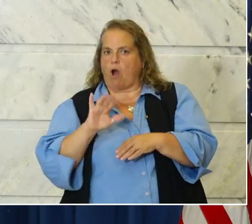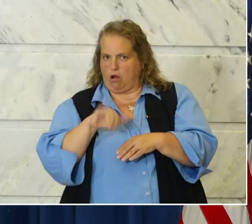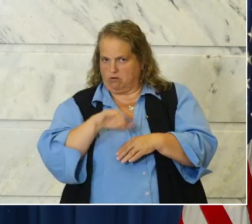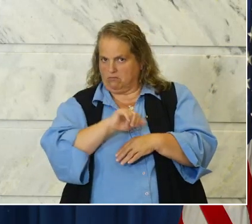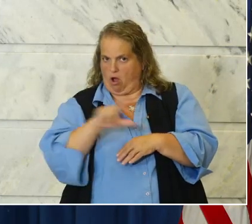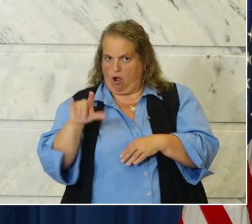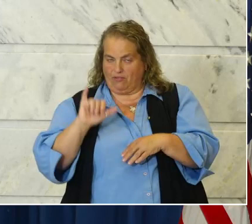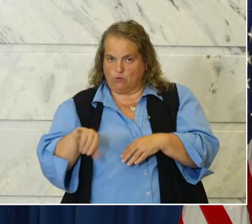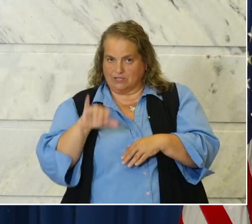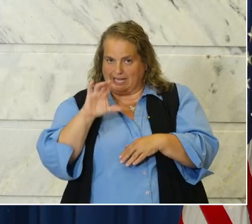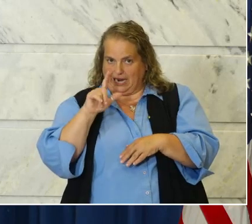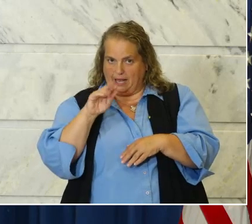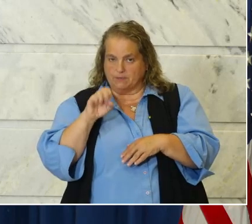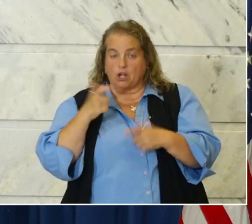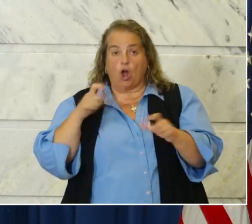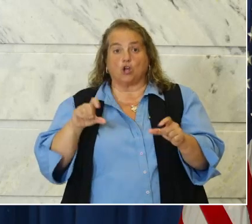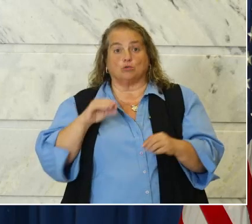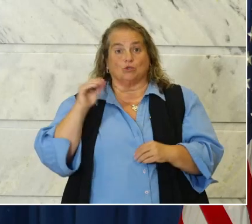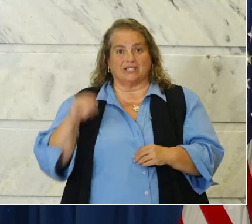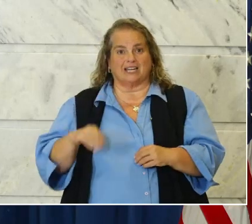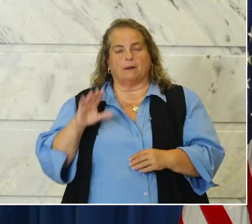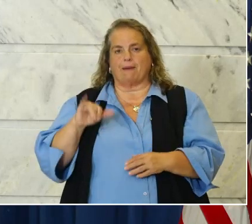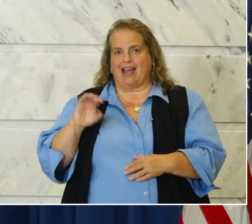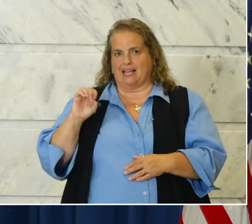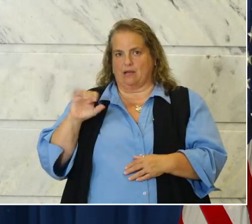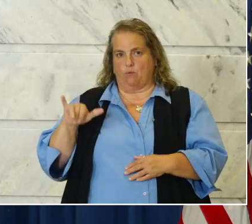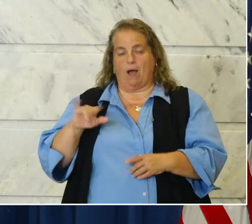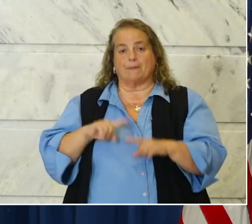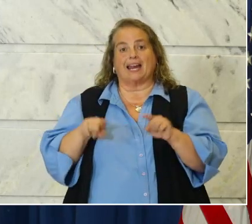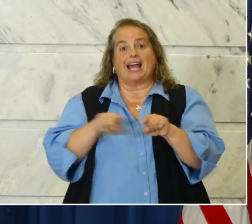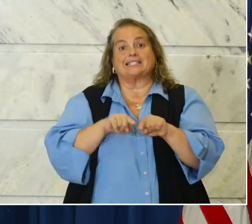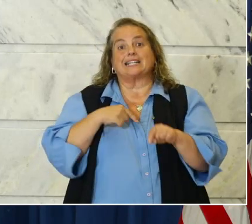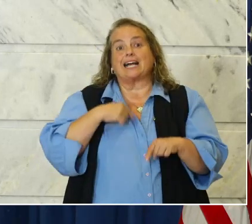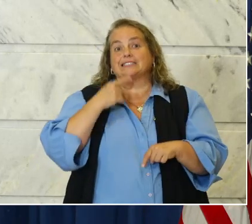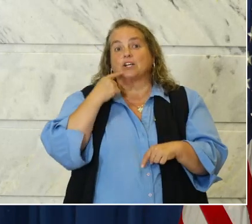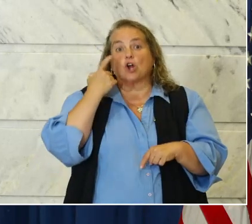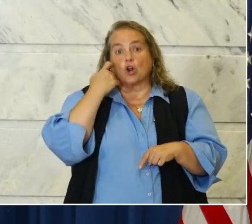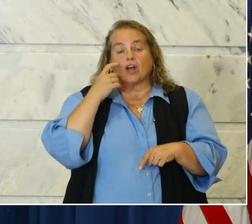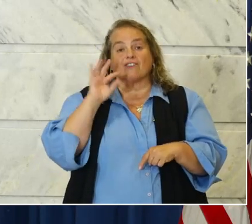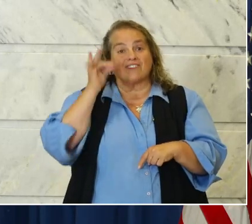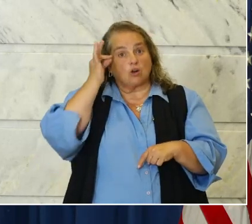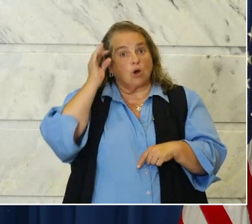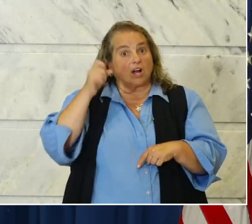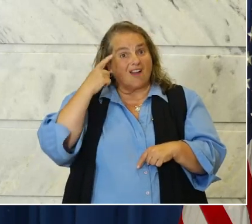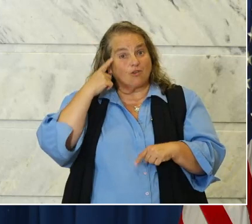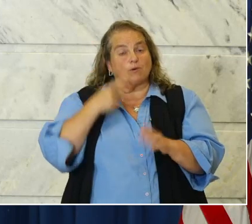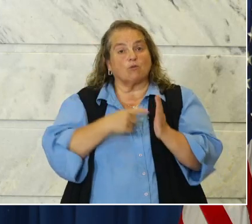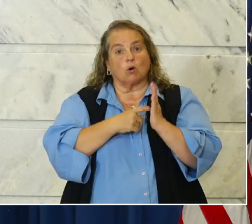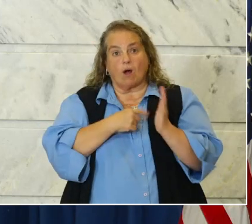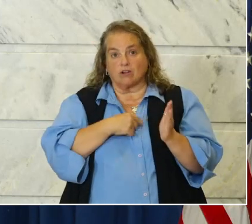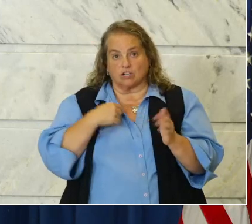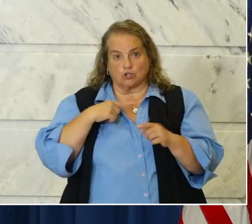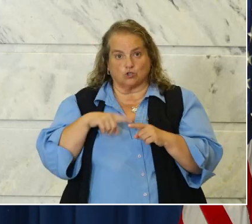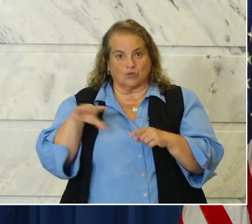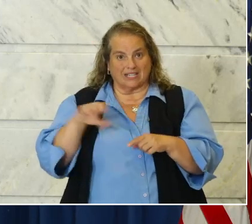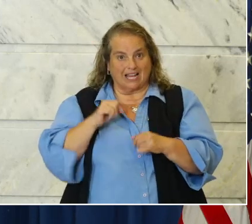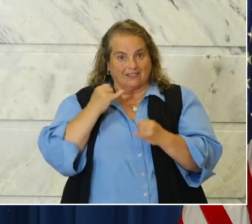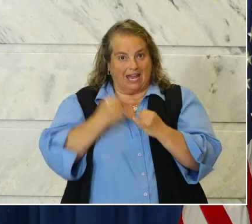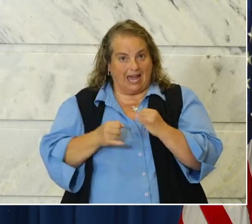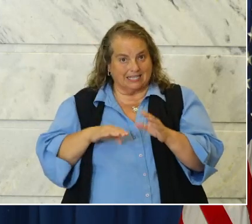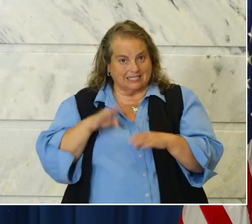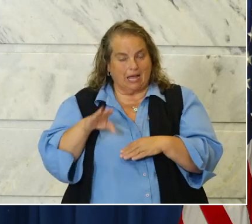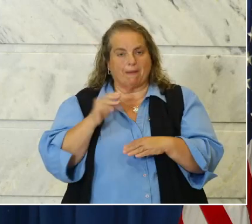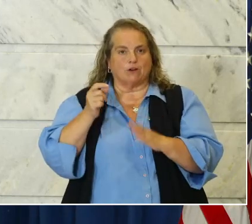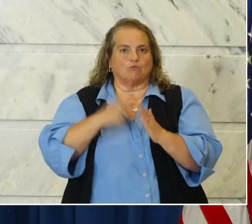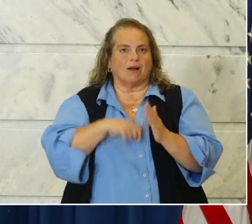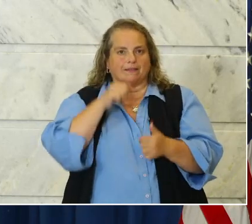percentage of that by Ernst & Young. But as I stated earlier, the federal government requires us to take that last step and write that